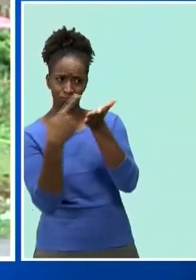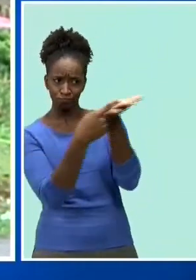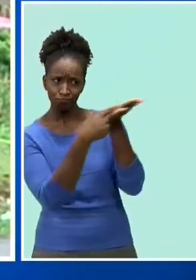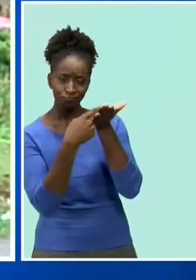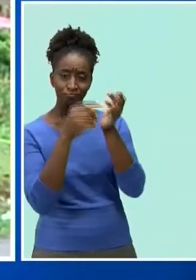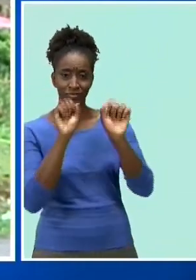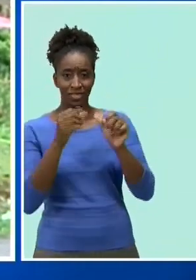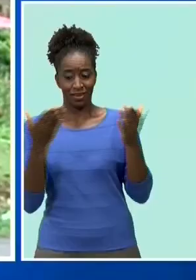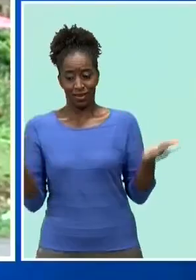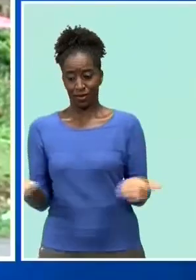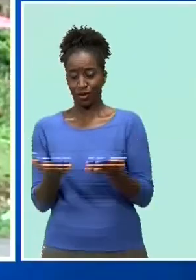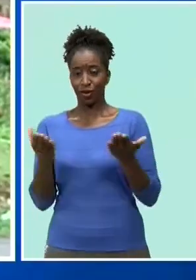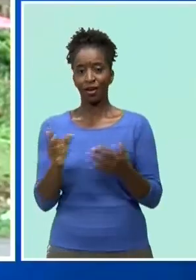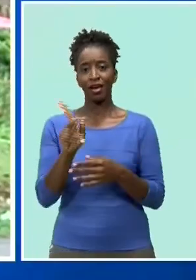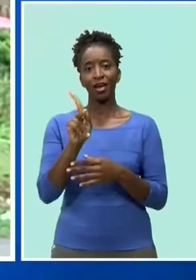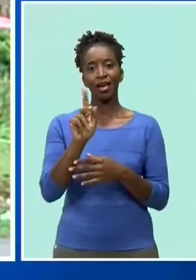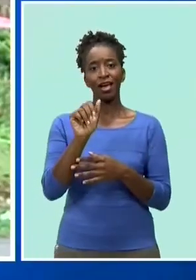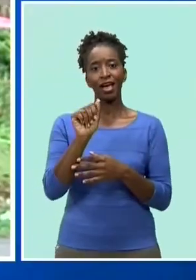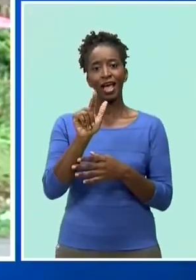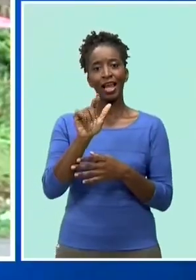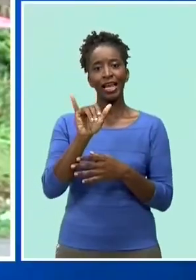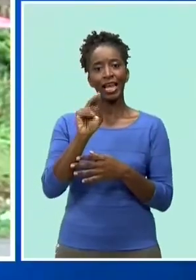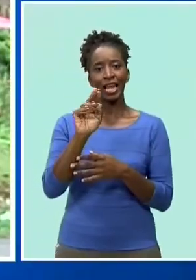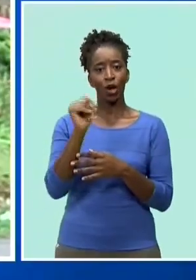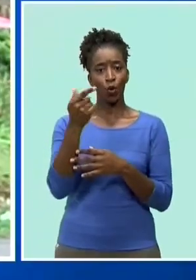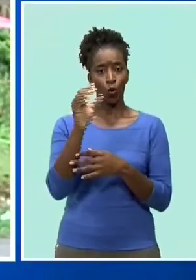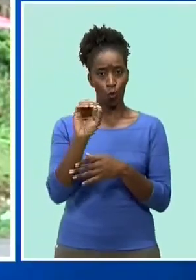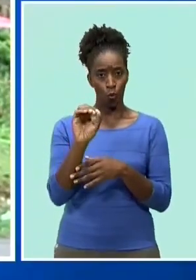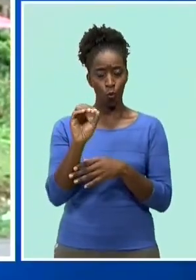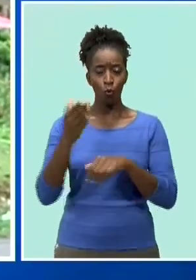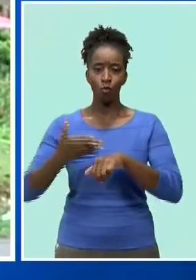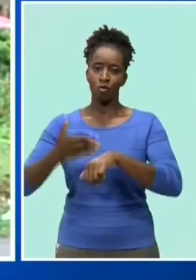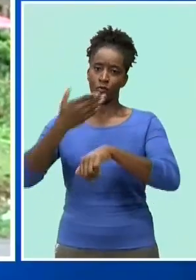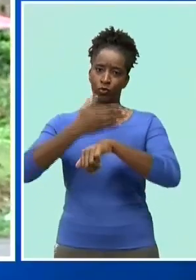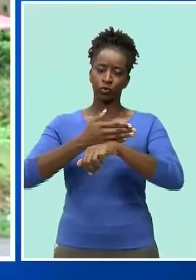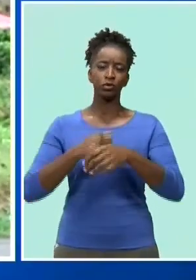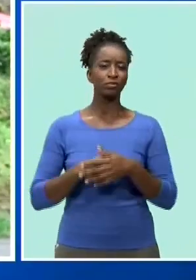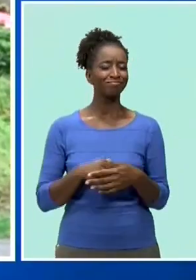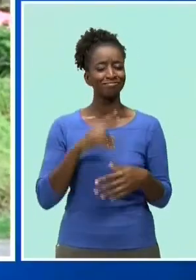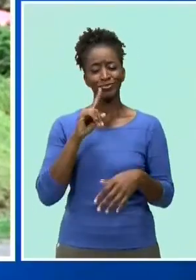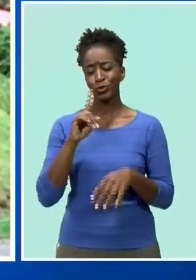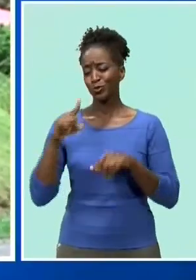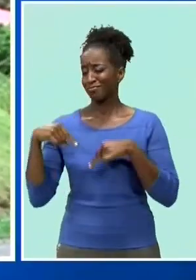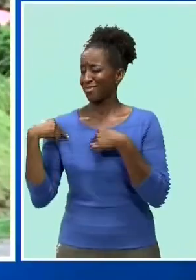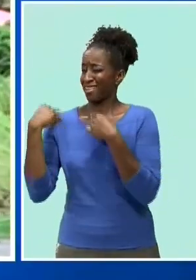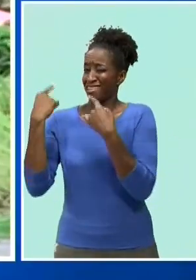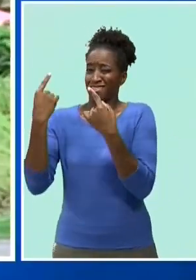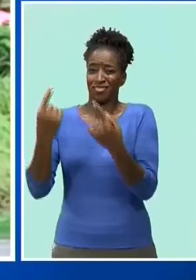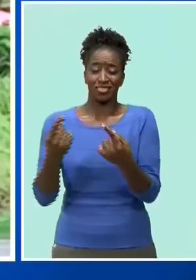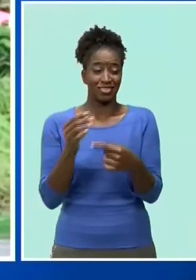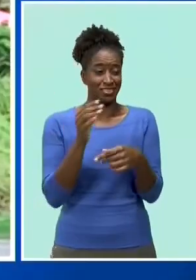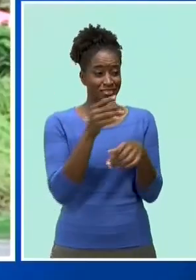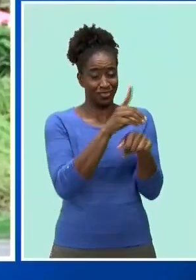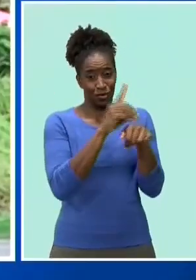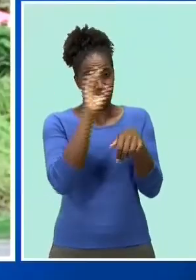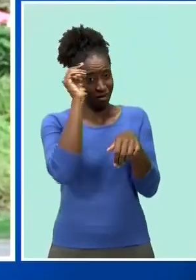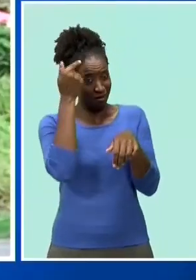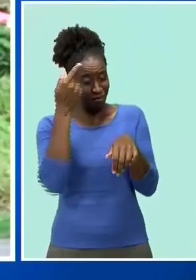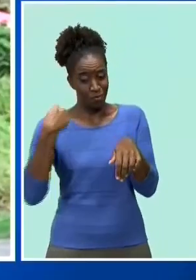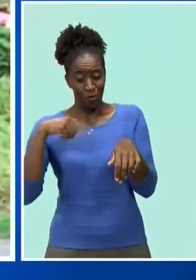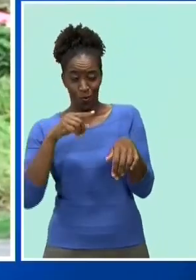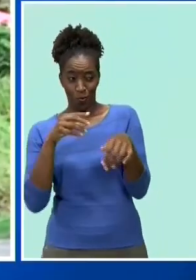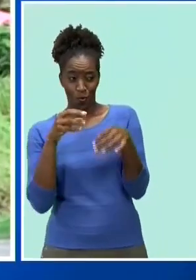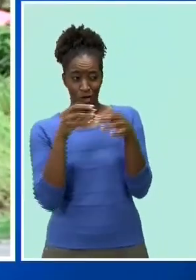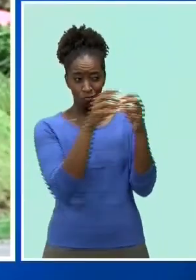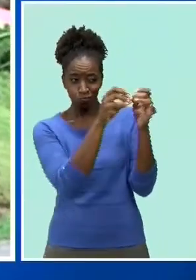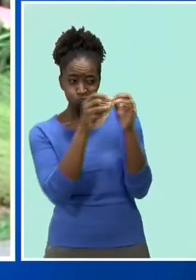it comes to the Kalinago territory, we have not been working with the central government as we have seen in the past, and this have held